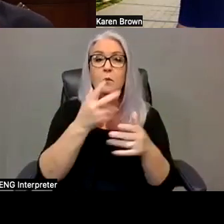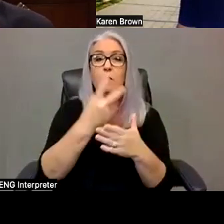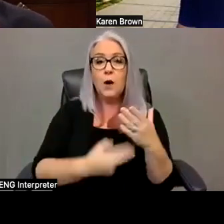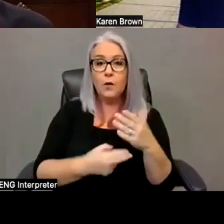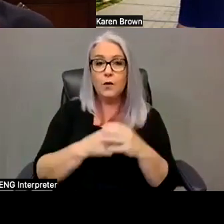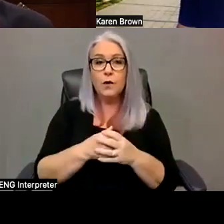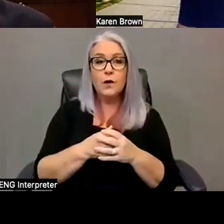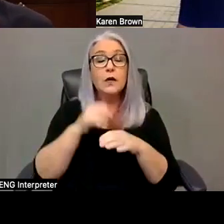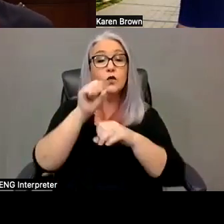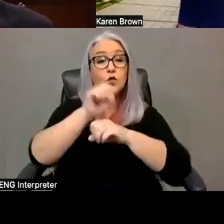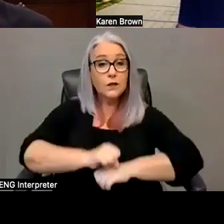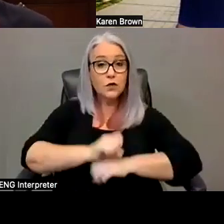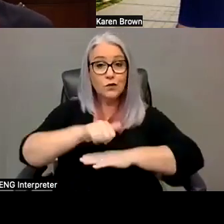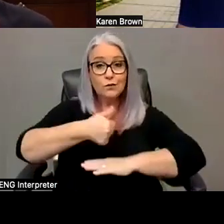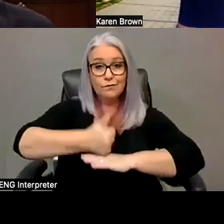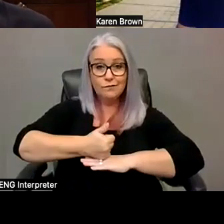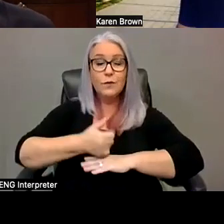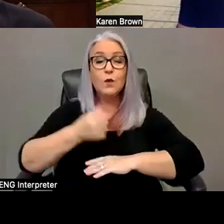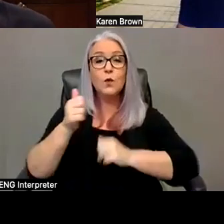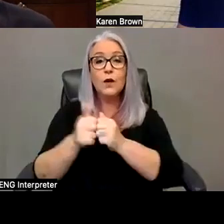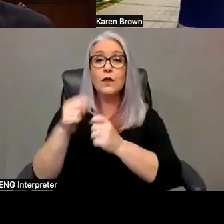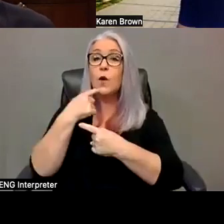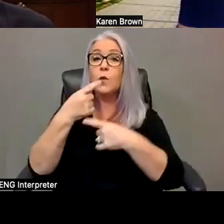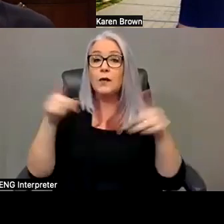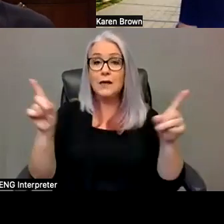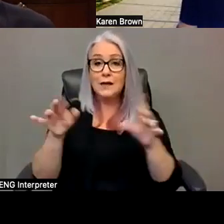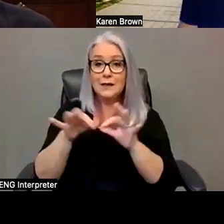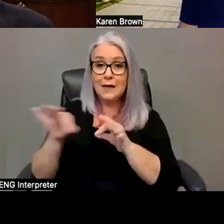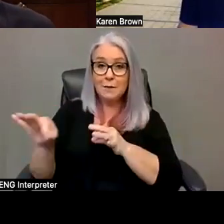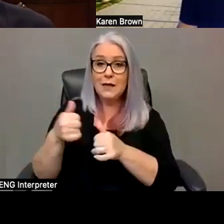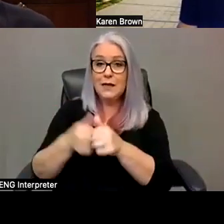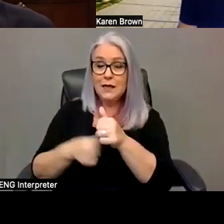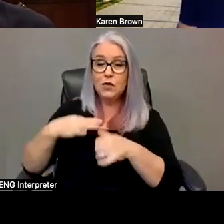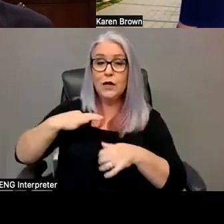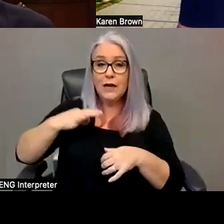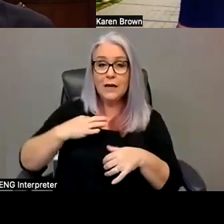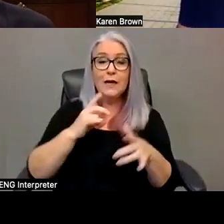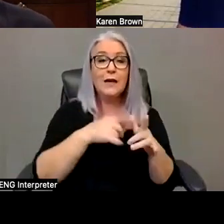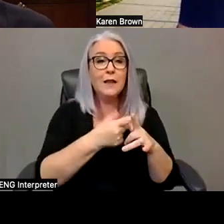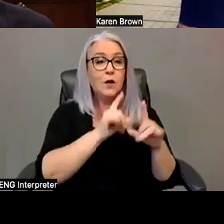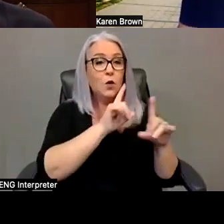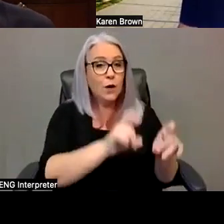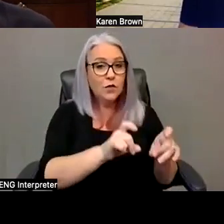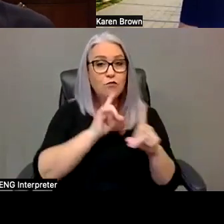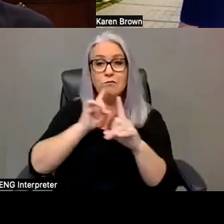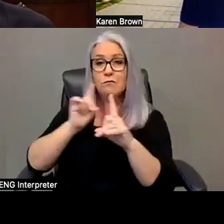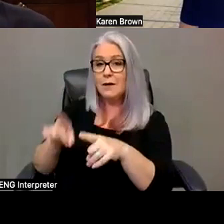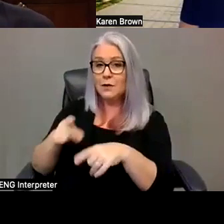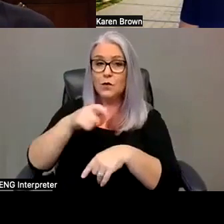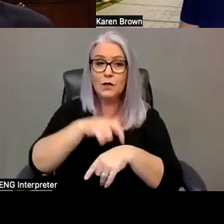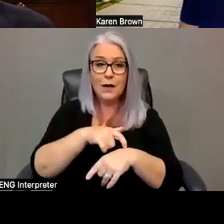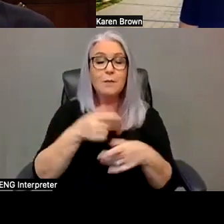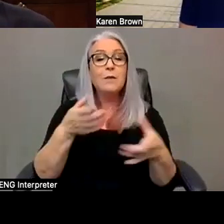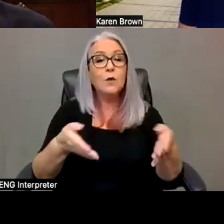traditional format, beginning with an opening statement from each candidate, followed by a question and response period, followed by